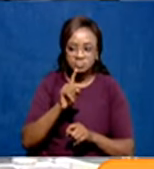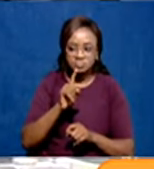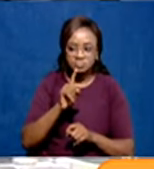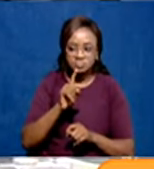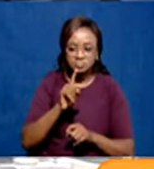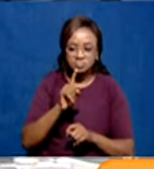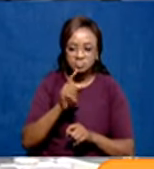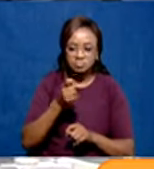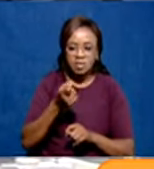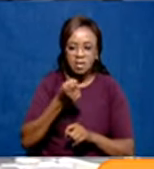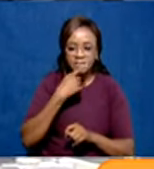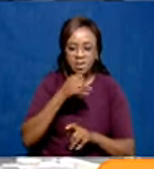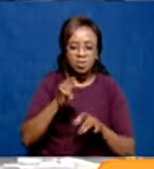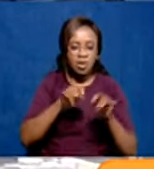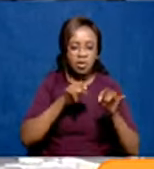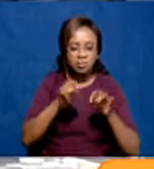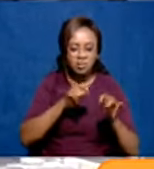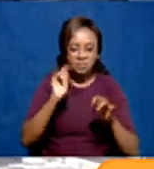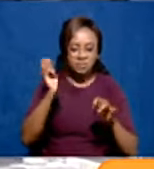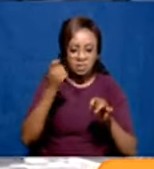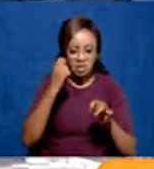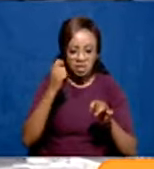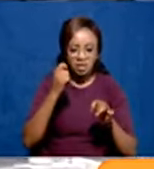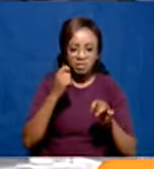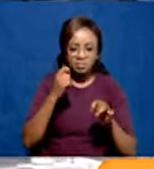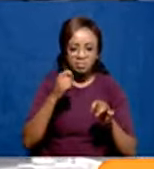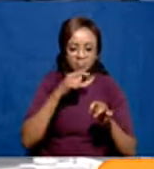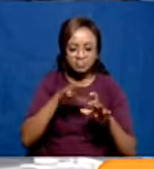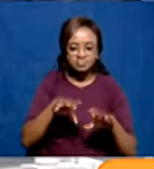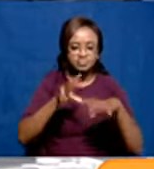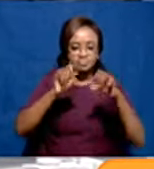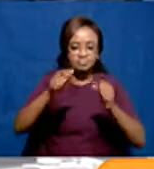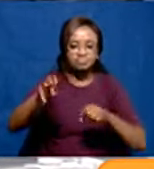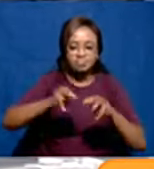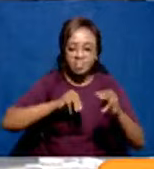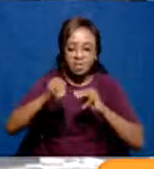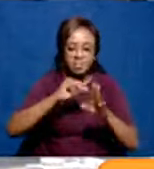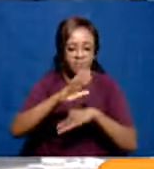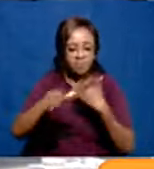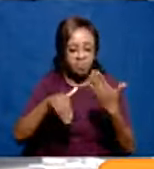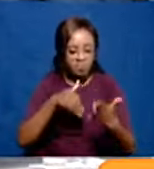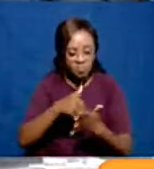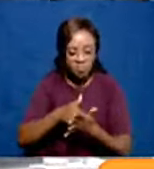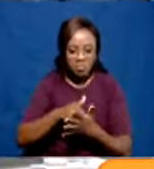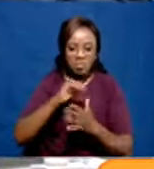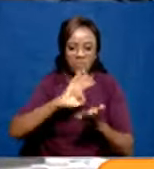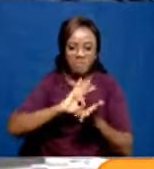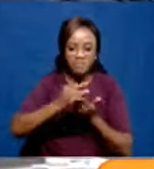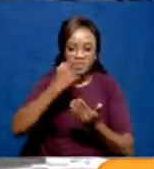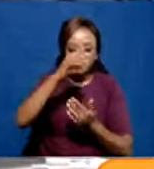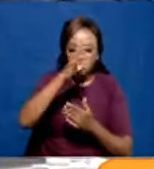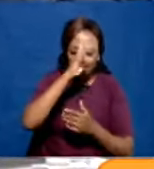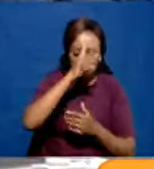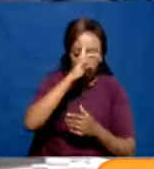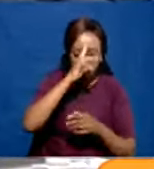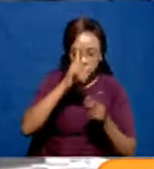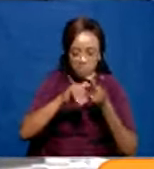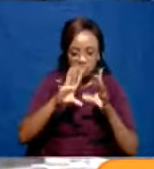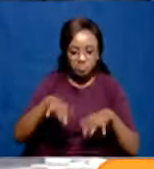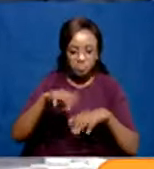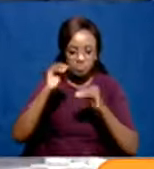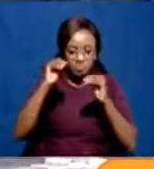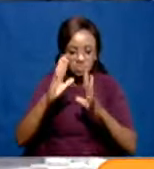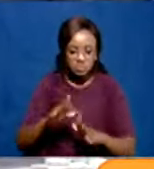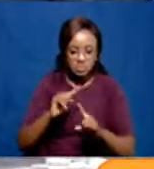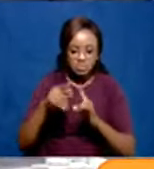Medical Administrators Kenya Limited, MKL, which took over management of funds for the police and for the teachers. Mm-hmm. To date, it has not